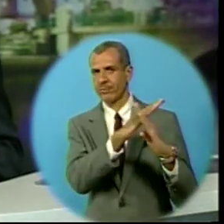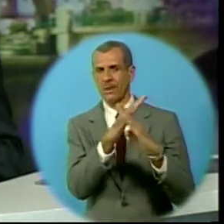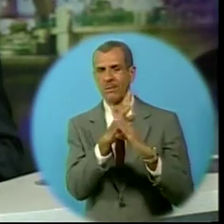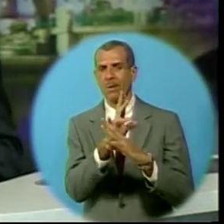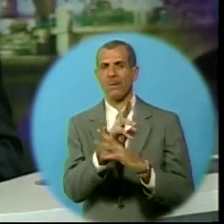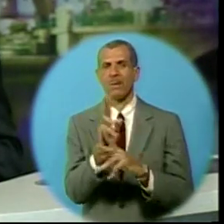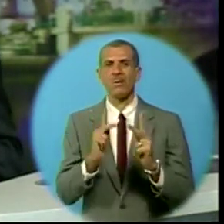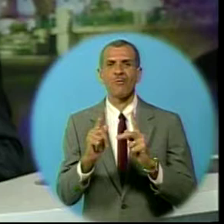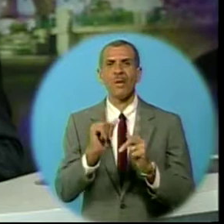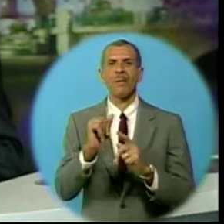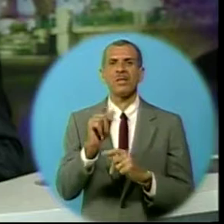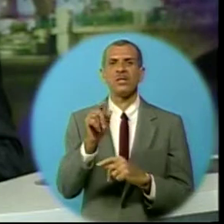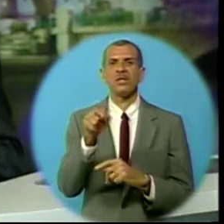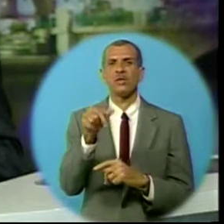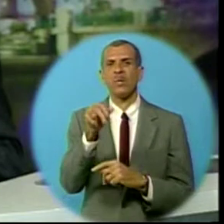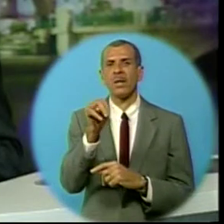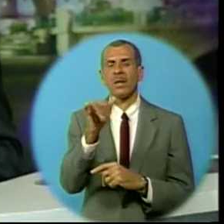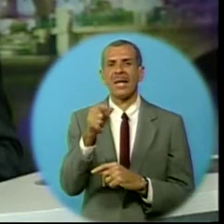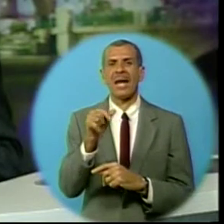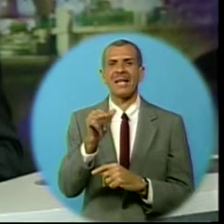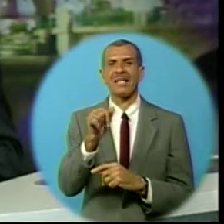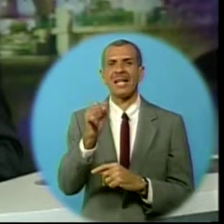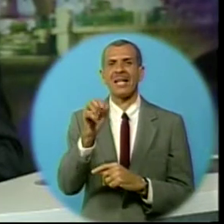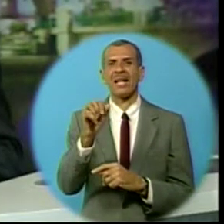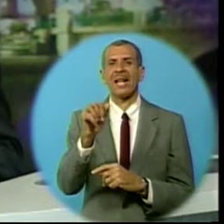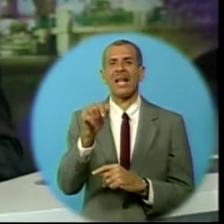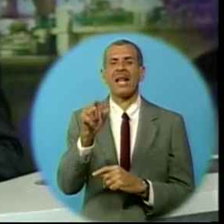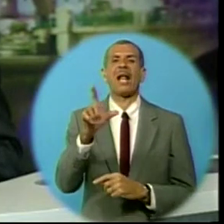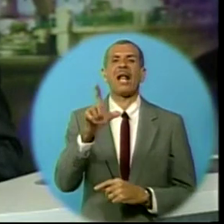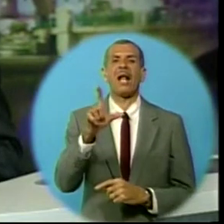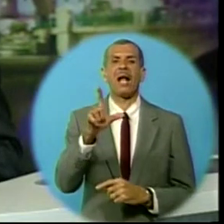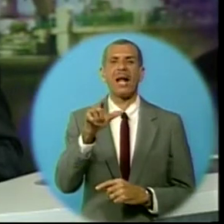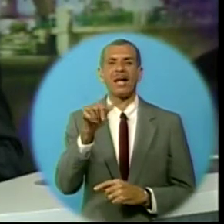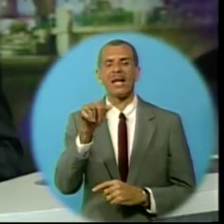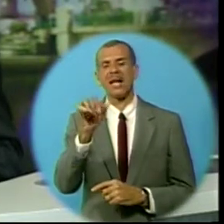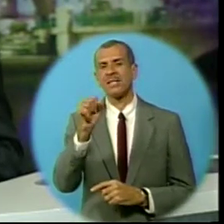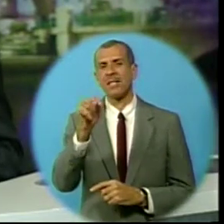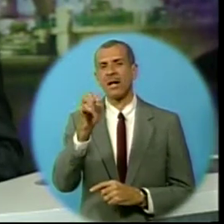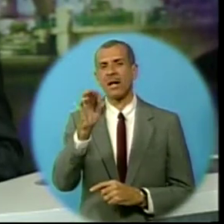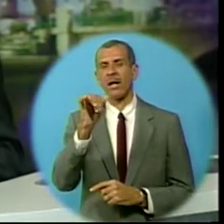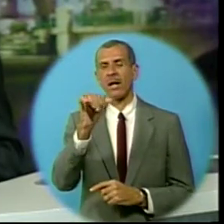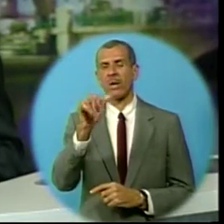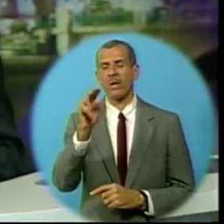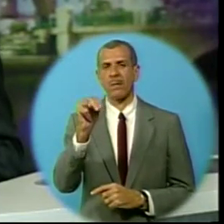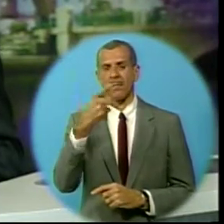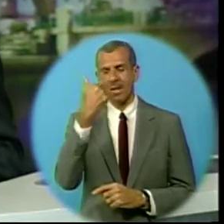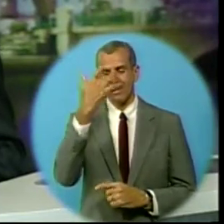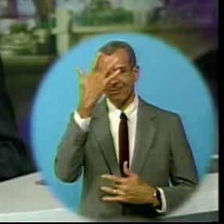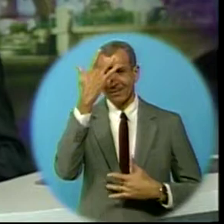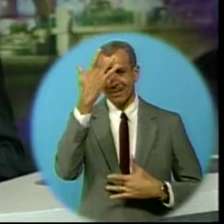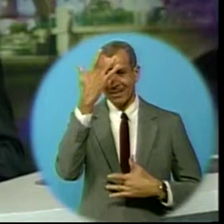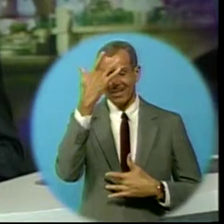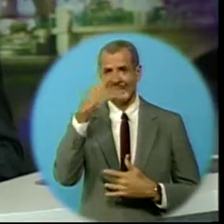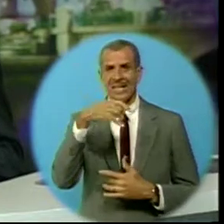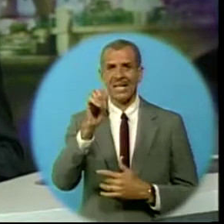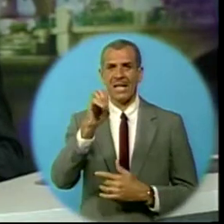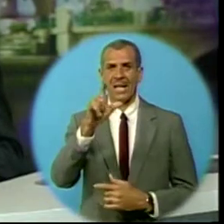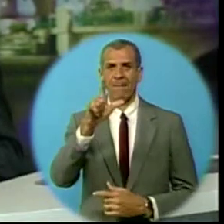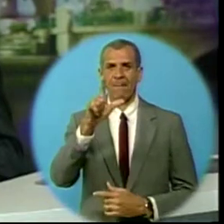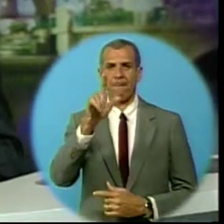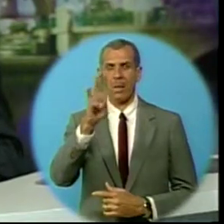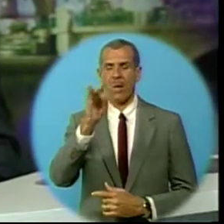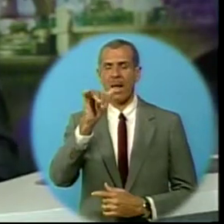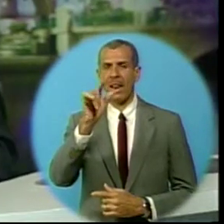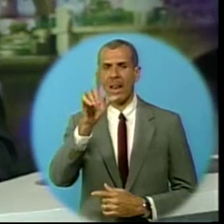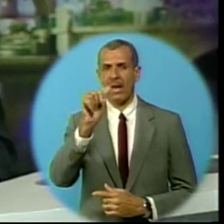Guinea, Liberia, and Sierra Leone entering the country because of the deadly Ebola virus. A government statement today said, given